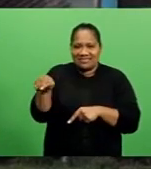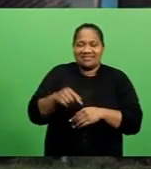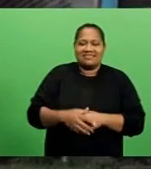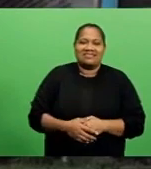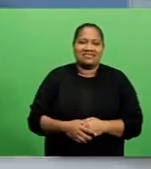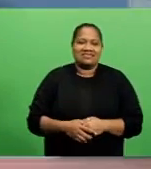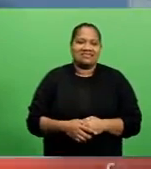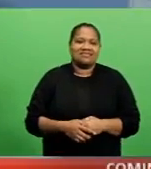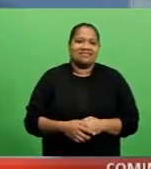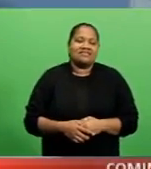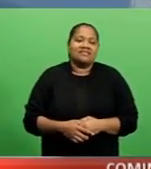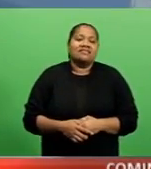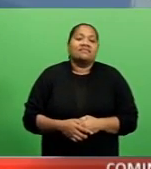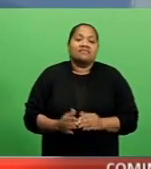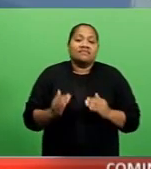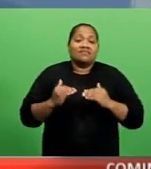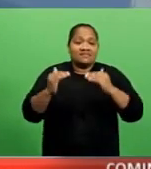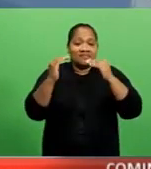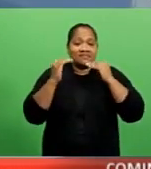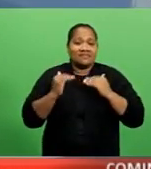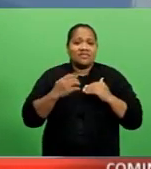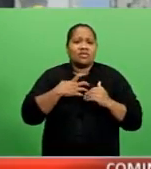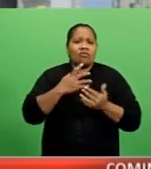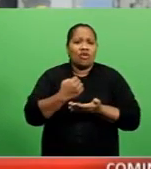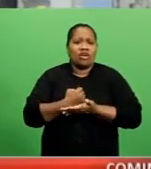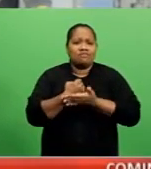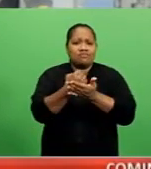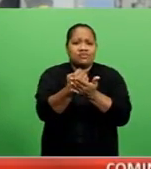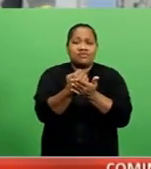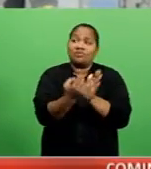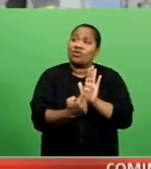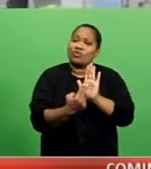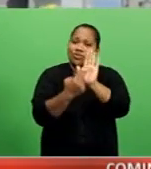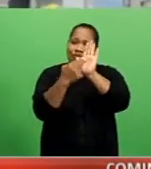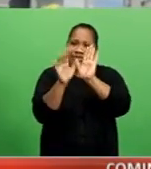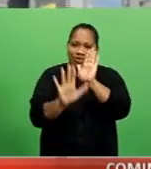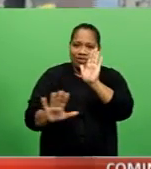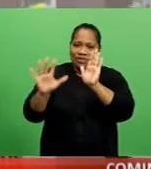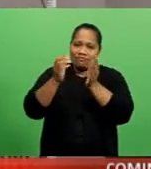News. Up ahead, more assistance rendered to the Northern Division.